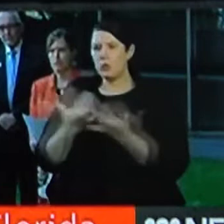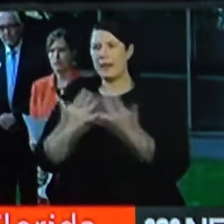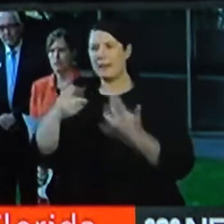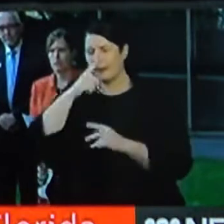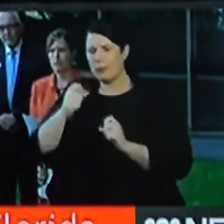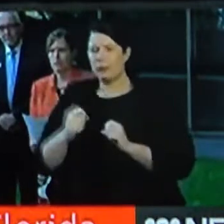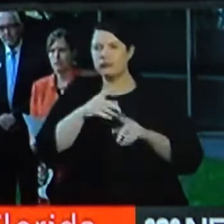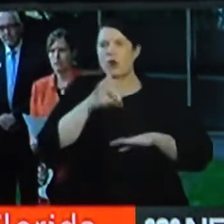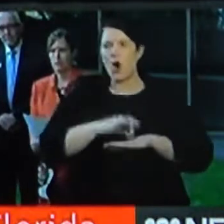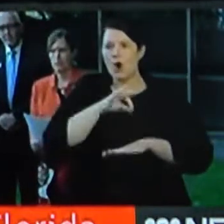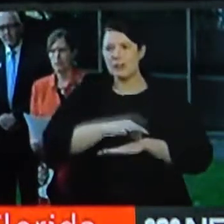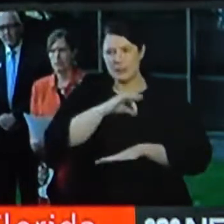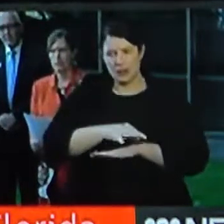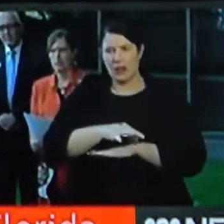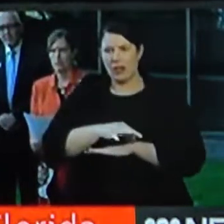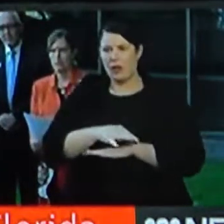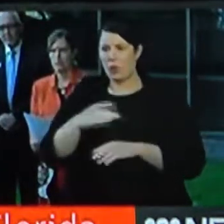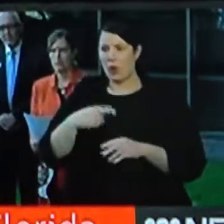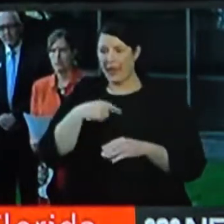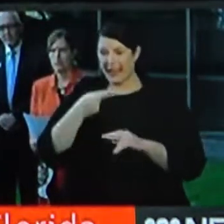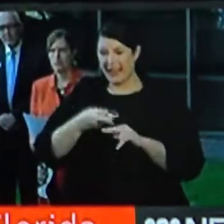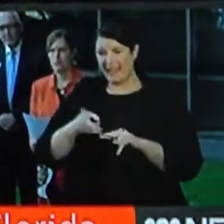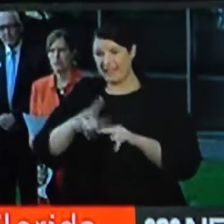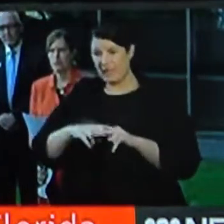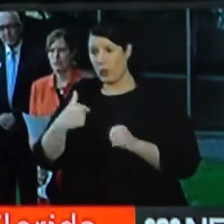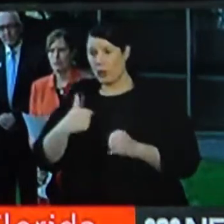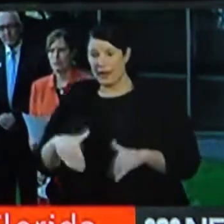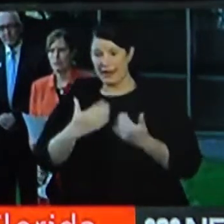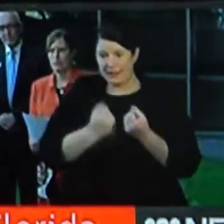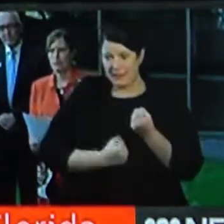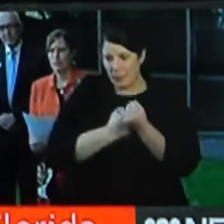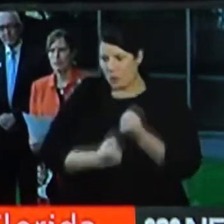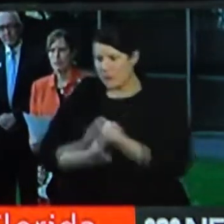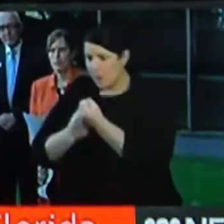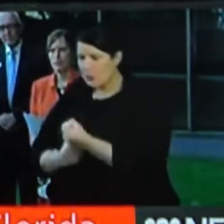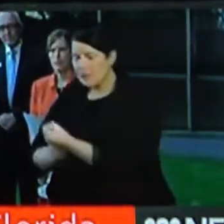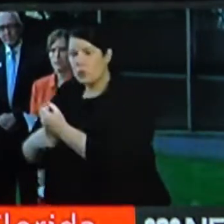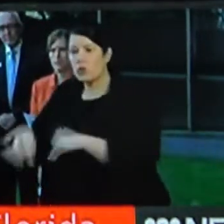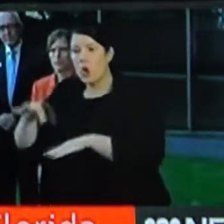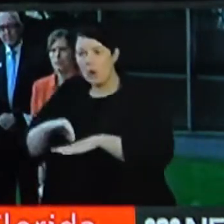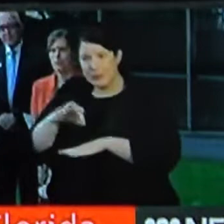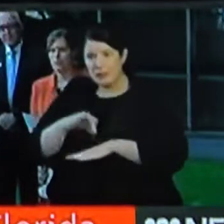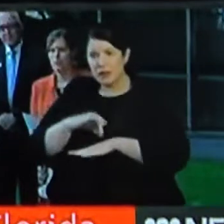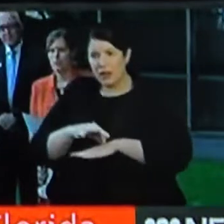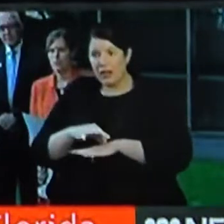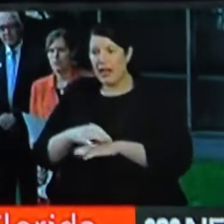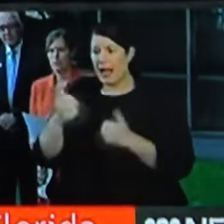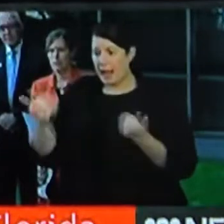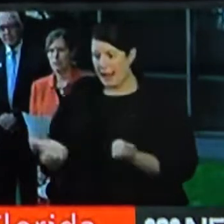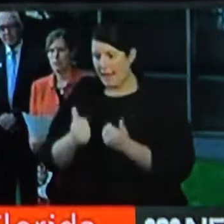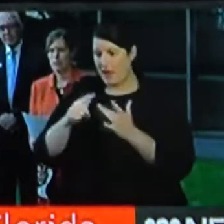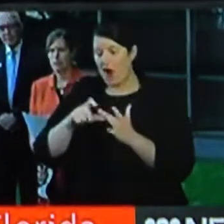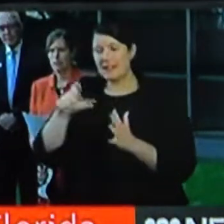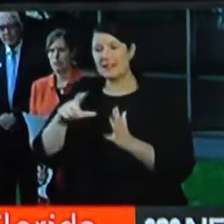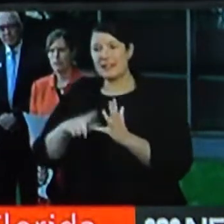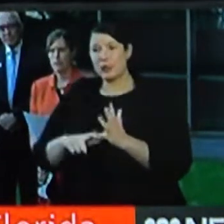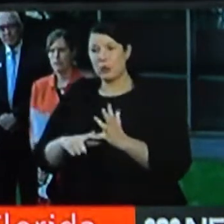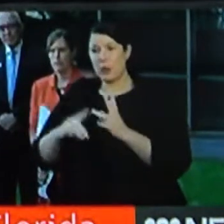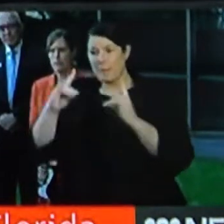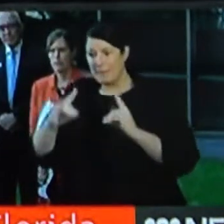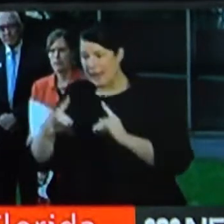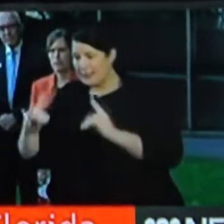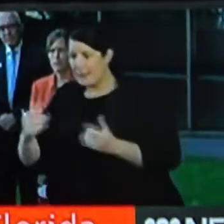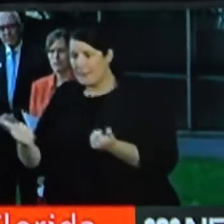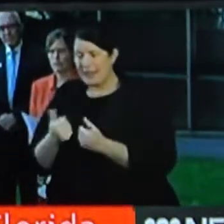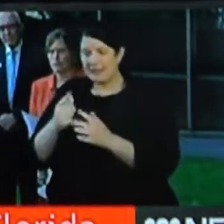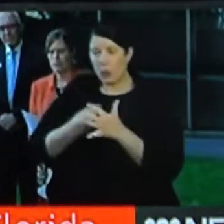we know that until we increase the capacity in our hospitals, until we get more intensive care beds, we won't be able to